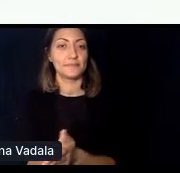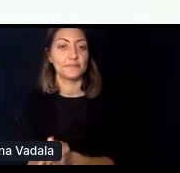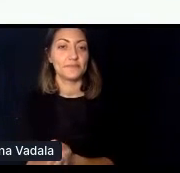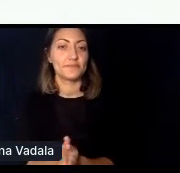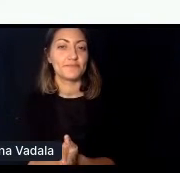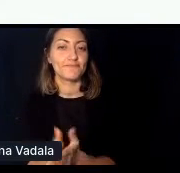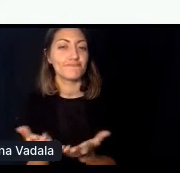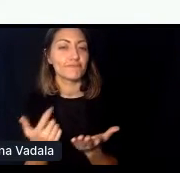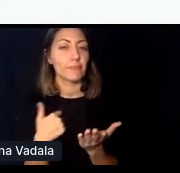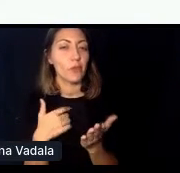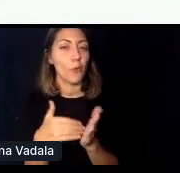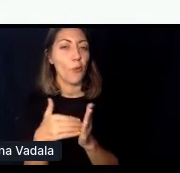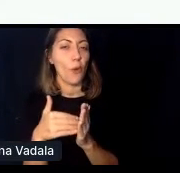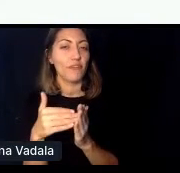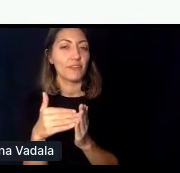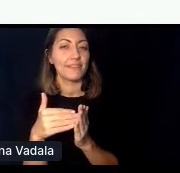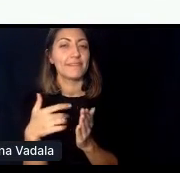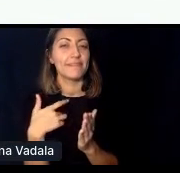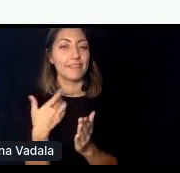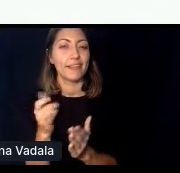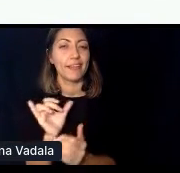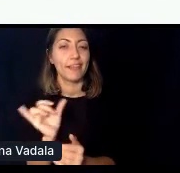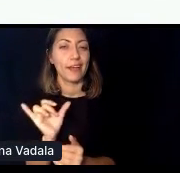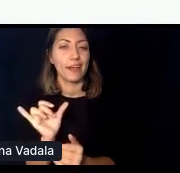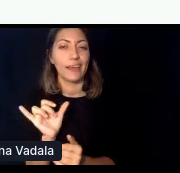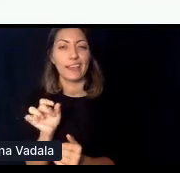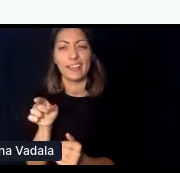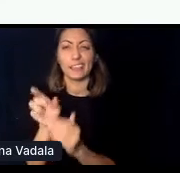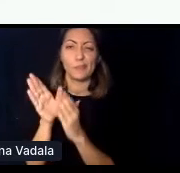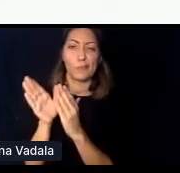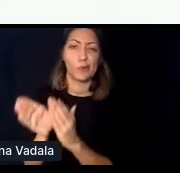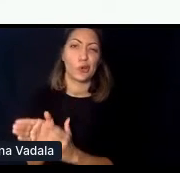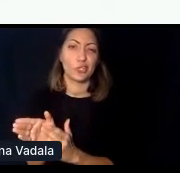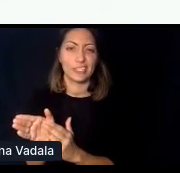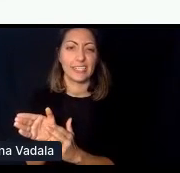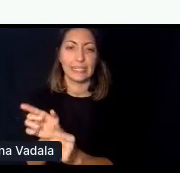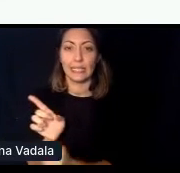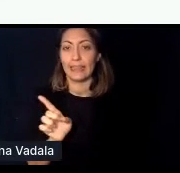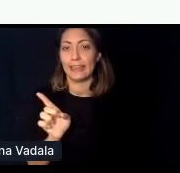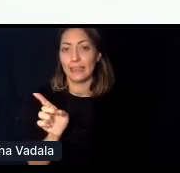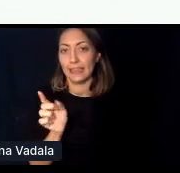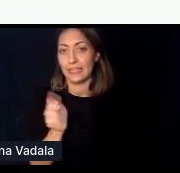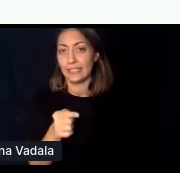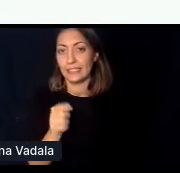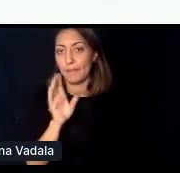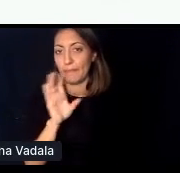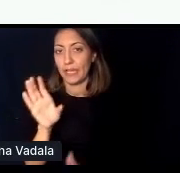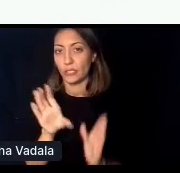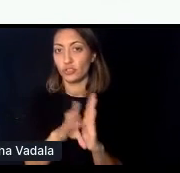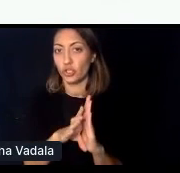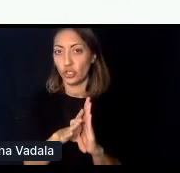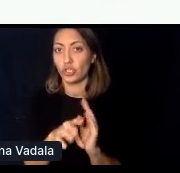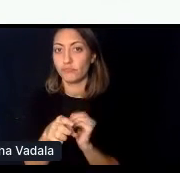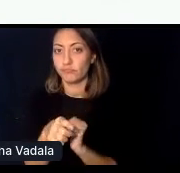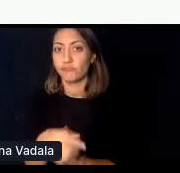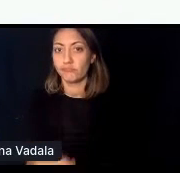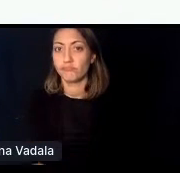feel like the person in this illustration. Let's get back to that slide. There we go.